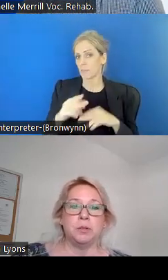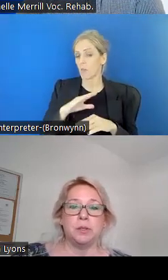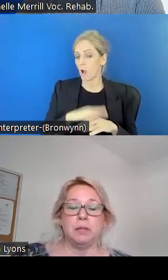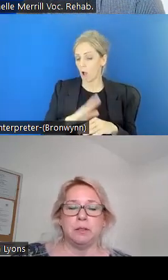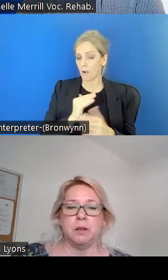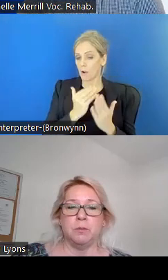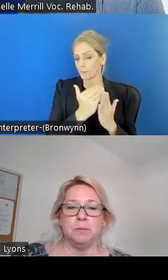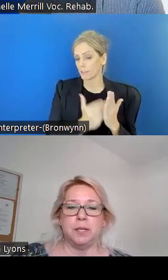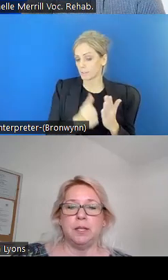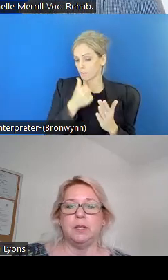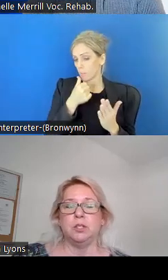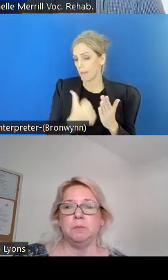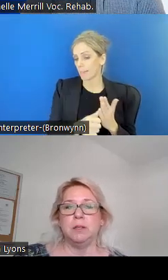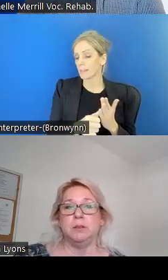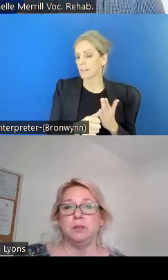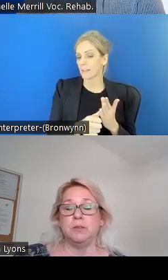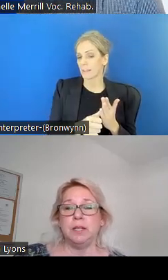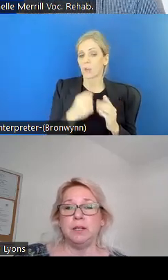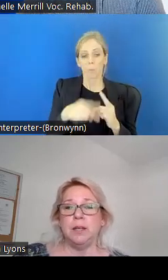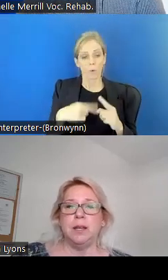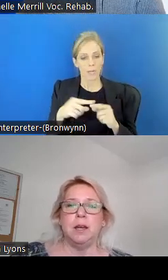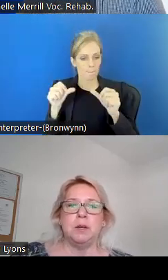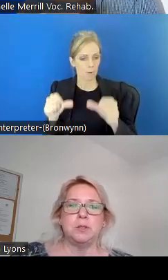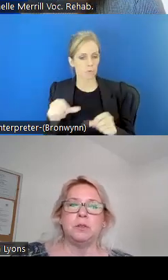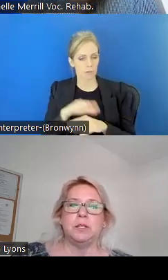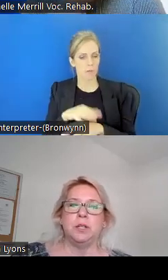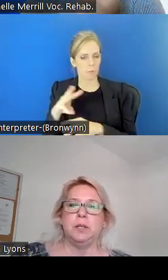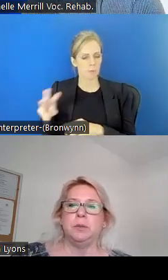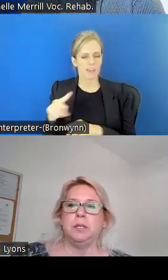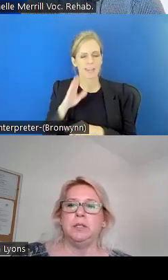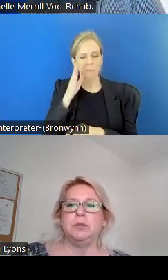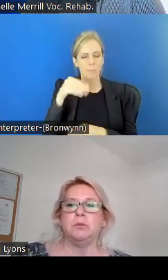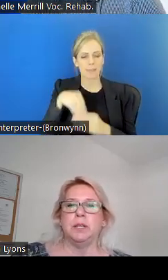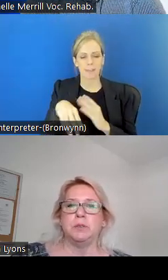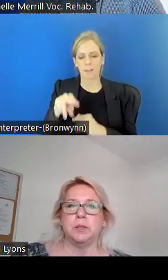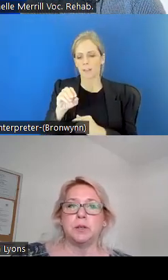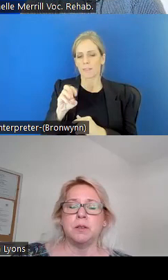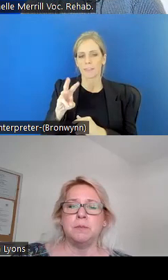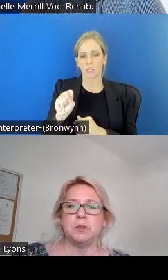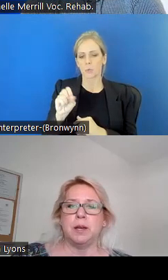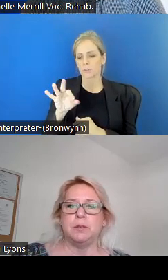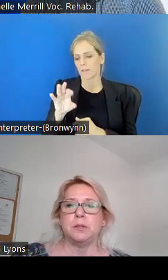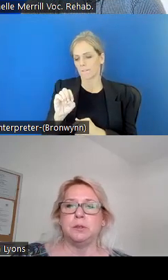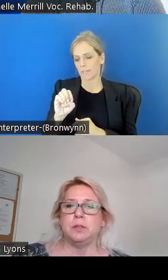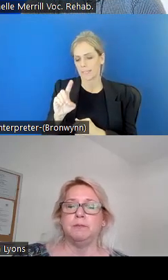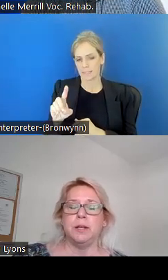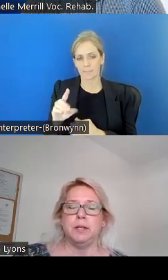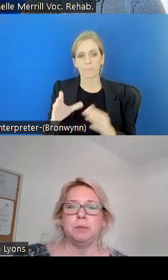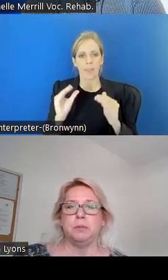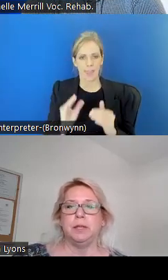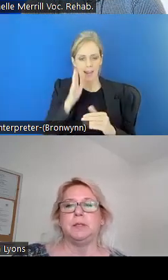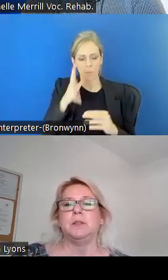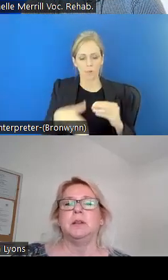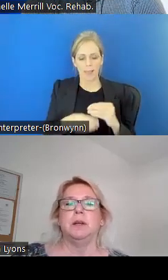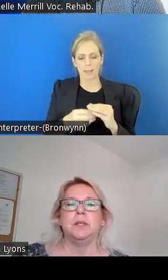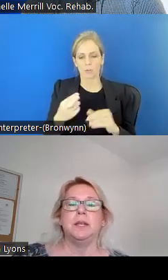actually post the link on our website, it should be in our news feed. I'm also going to try to put it into our resource column as well, so you can find it in